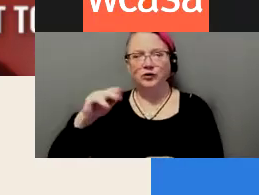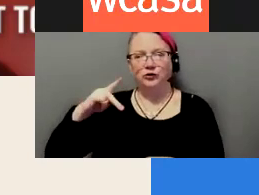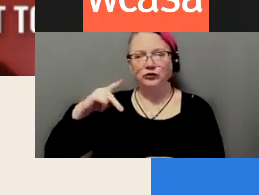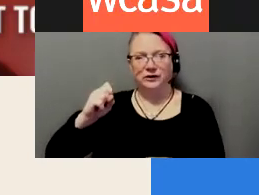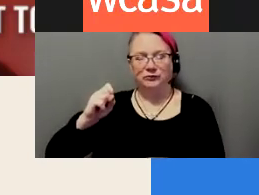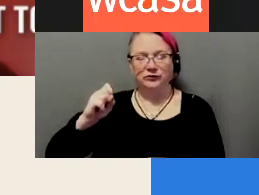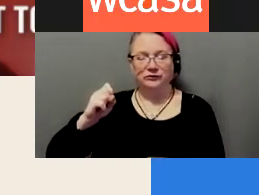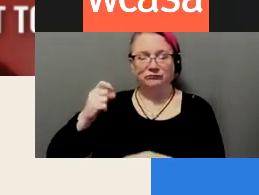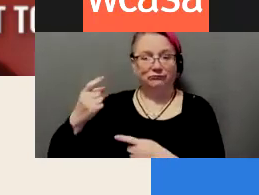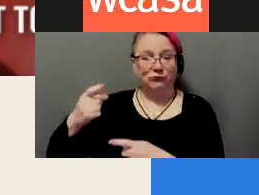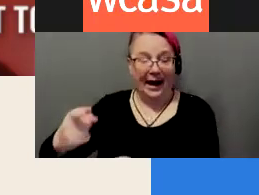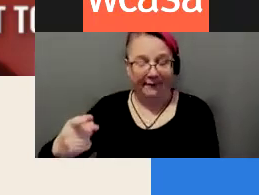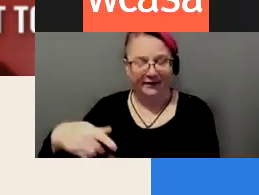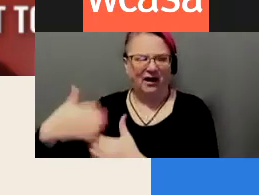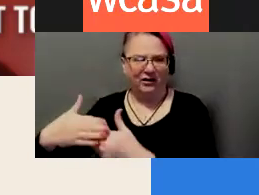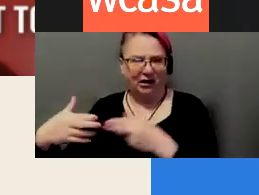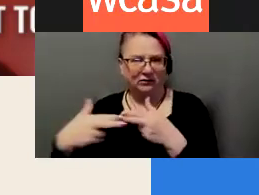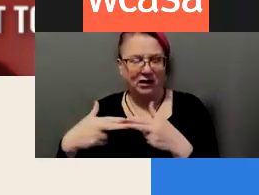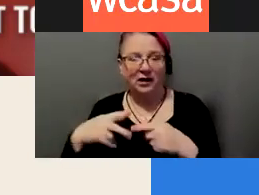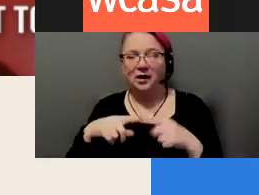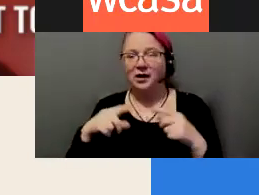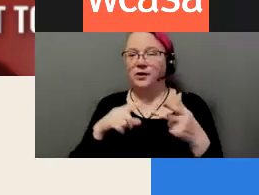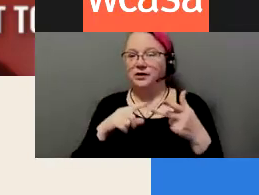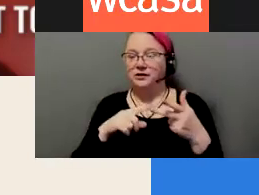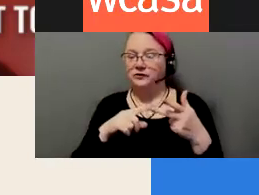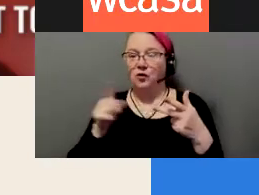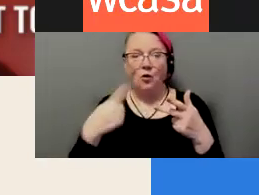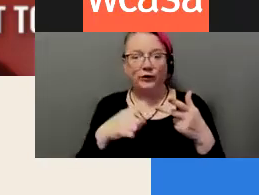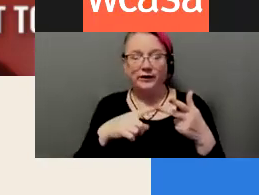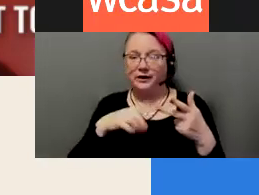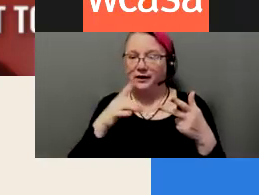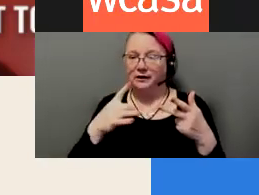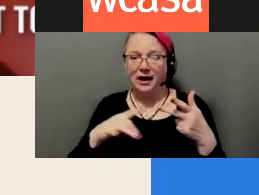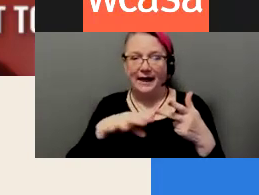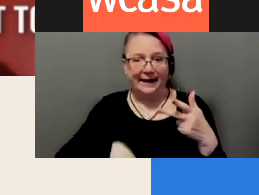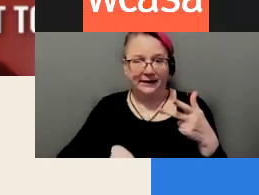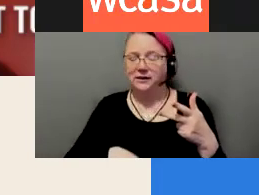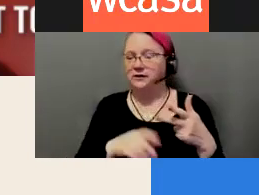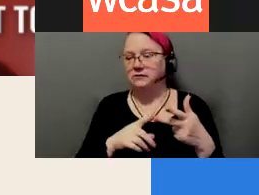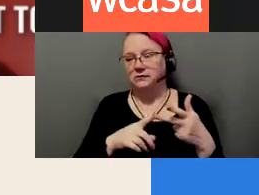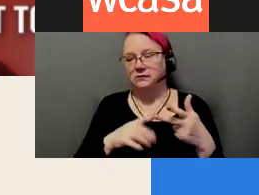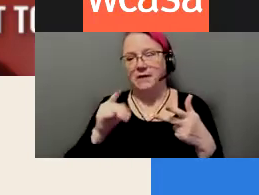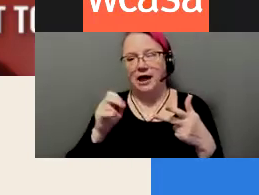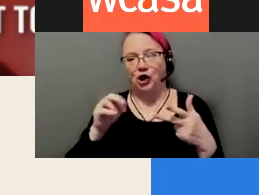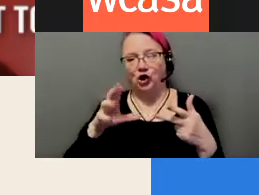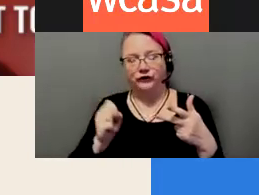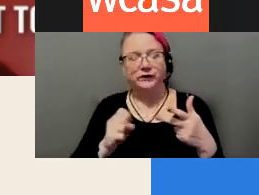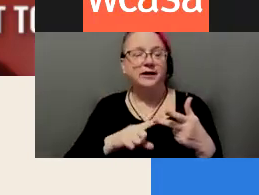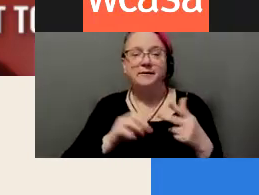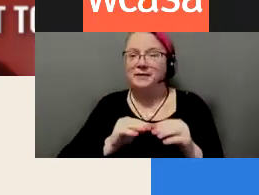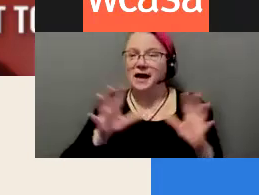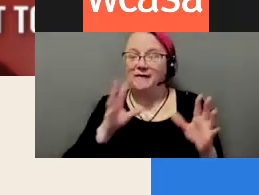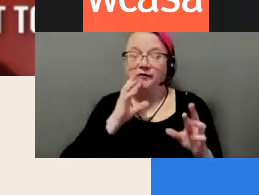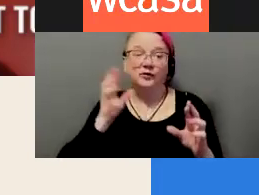slide, but it's important to note that this is only an option for minors, as I mentioned. While this may feel obvious when we're talking